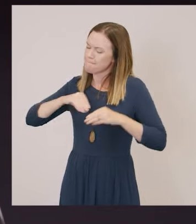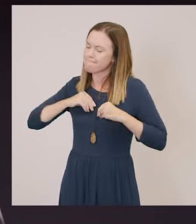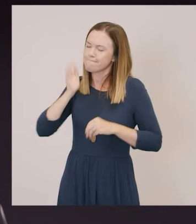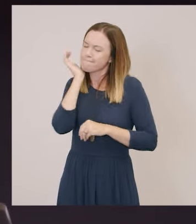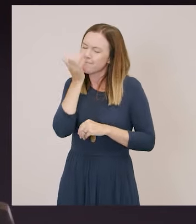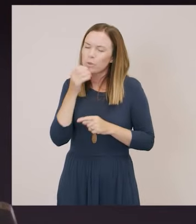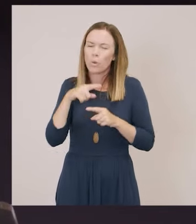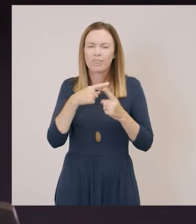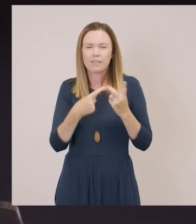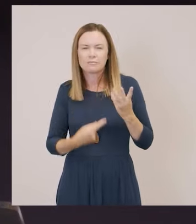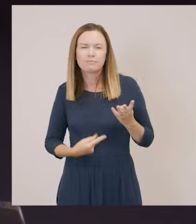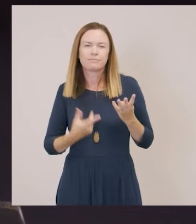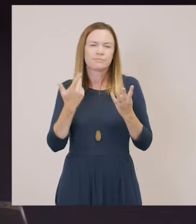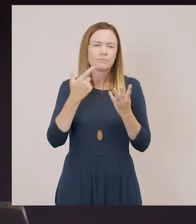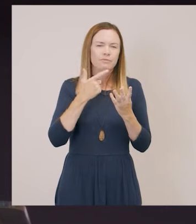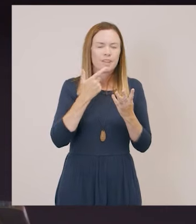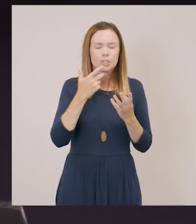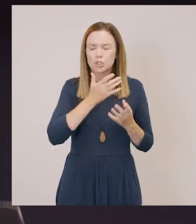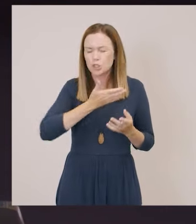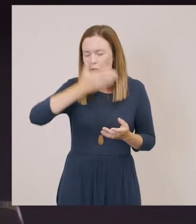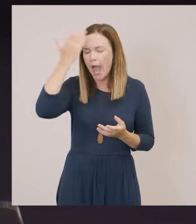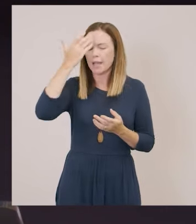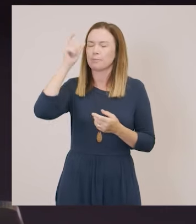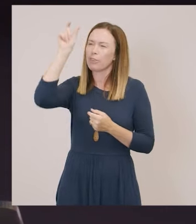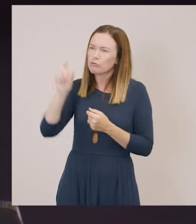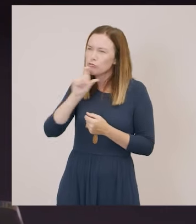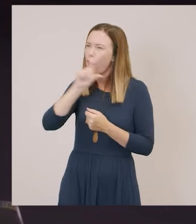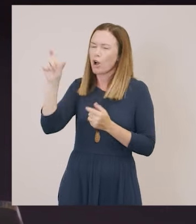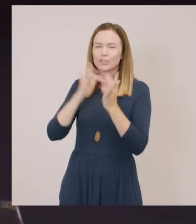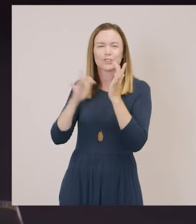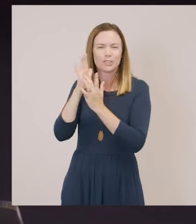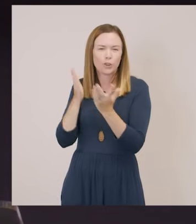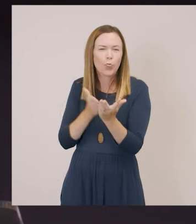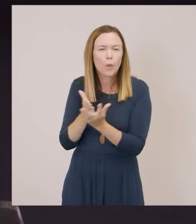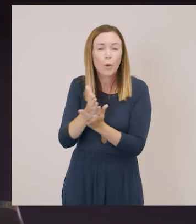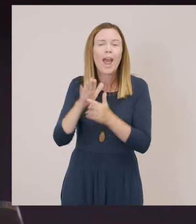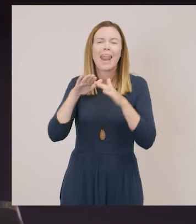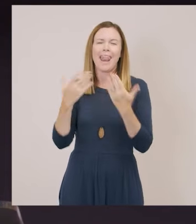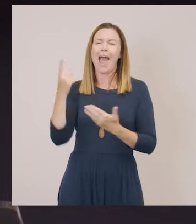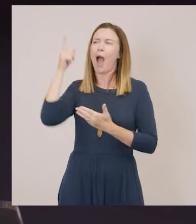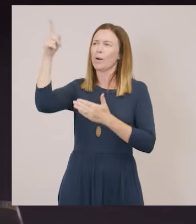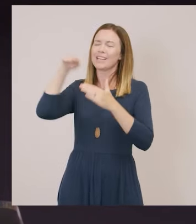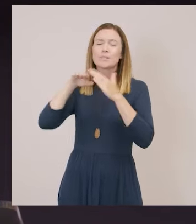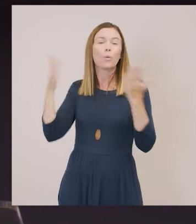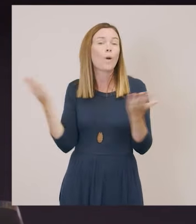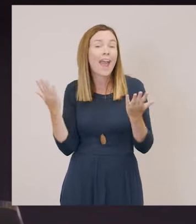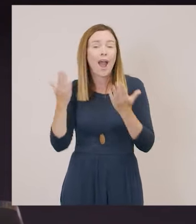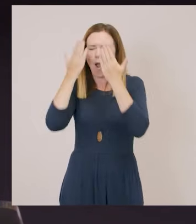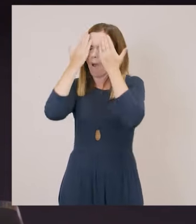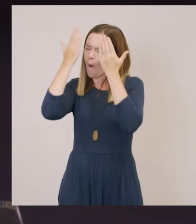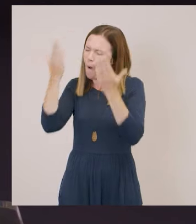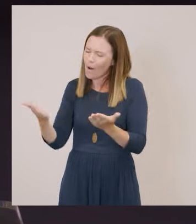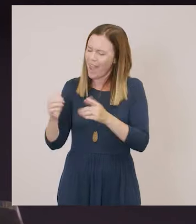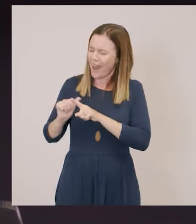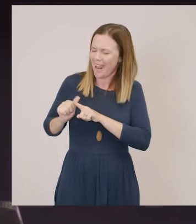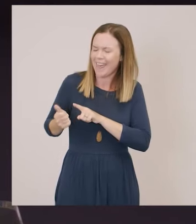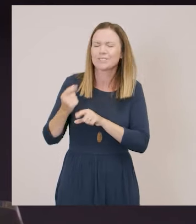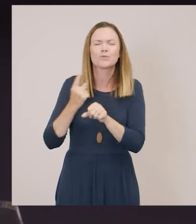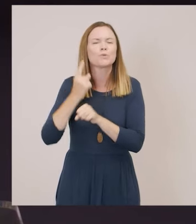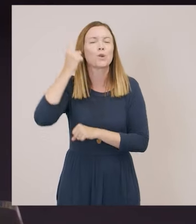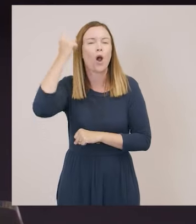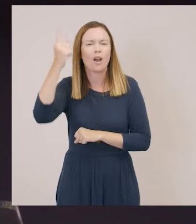way, cross, shame, whatever. And now he's there in the place of honor, right alongside God. When